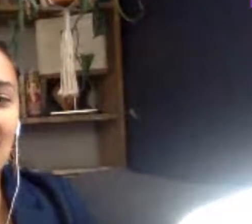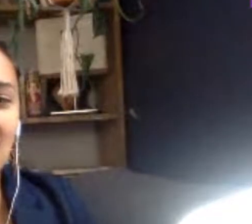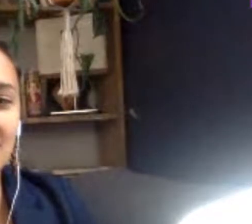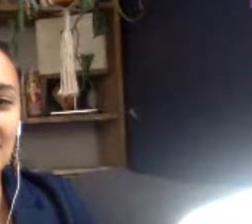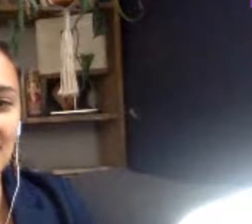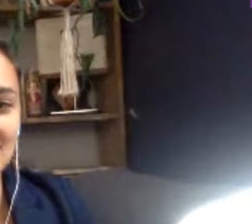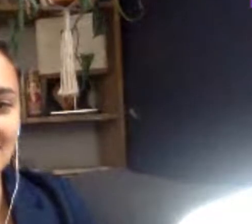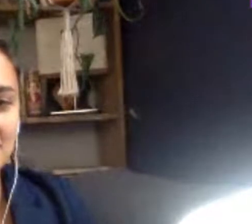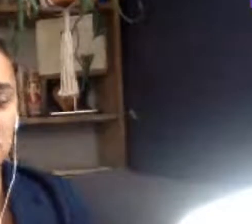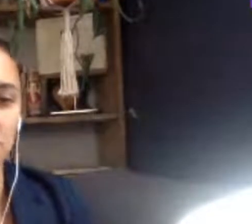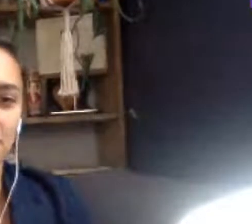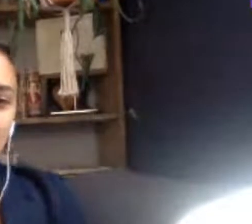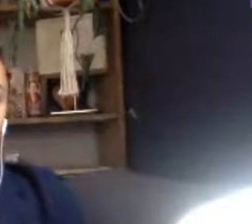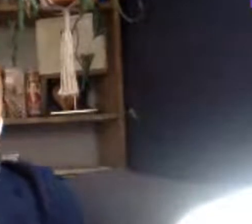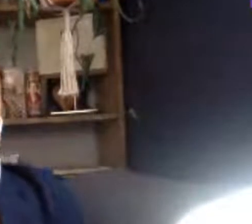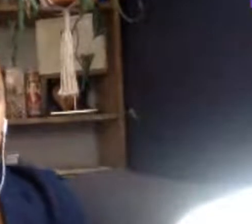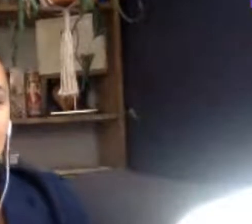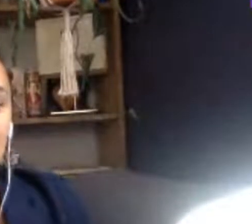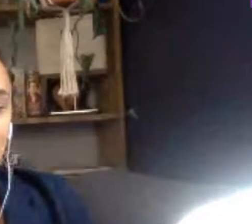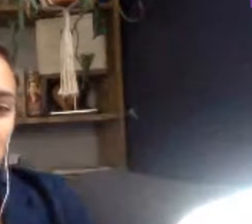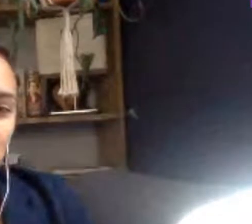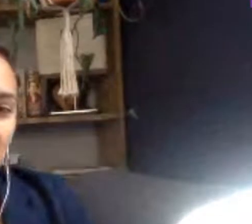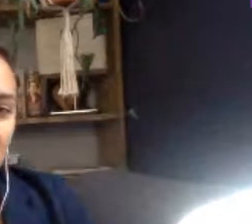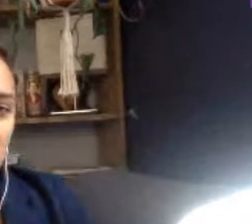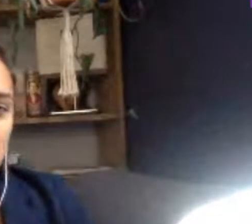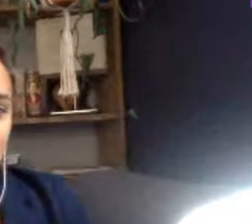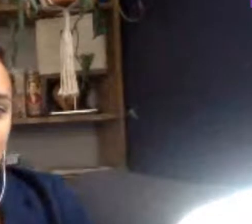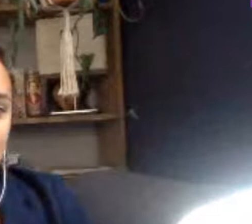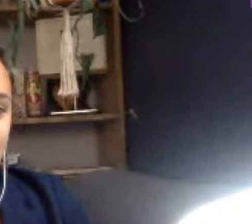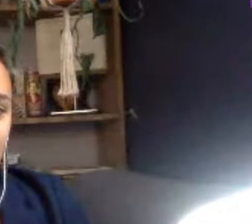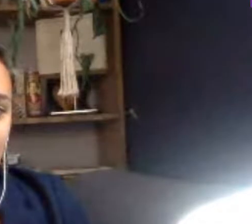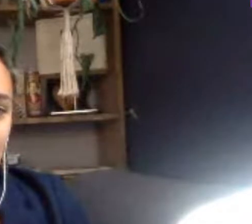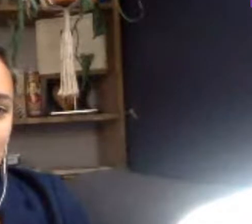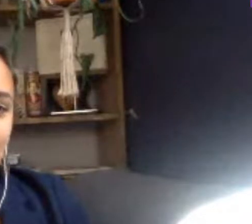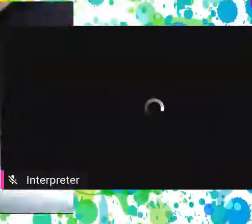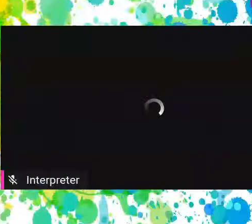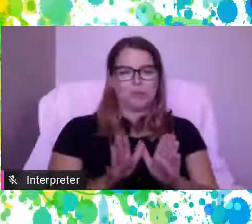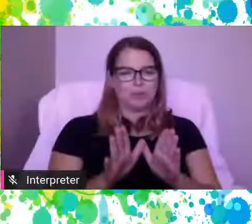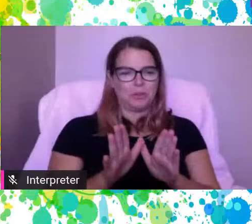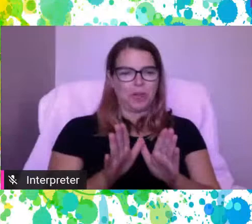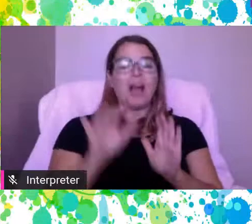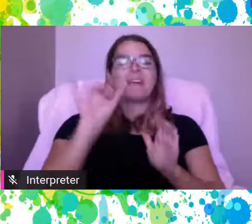we have an ASL interpreter who will be joining me on screen in just a second.